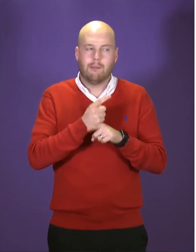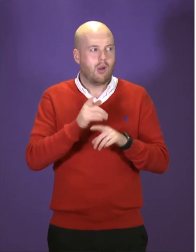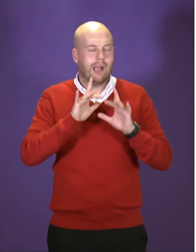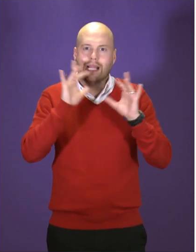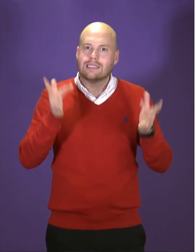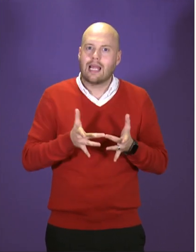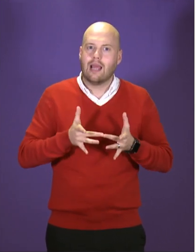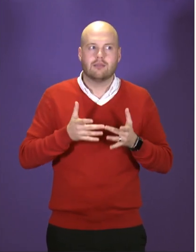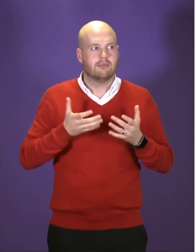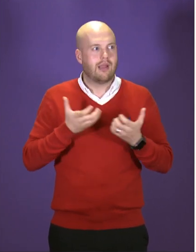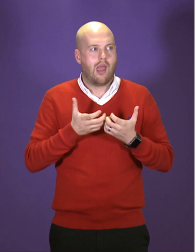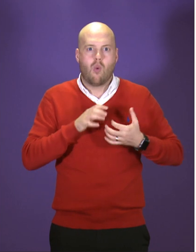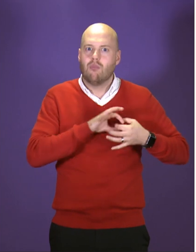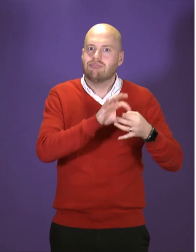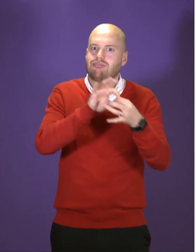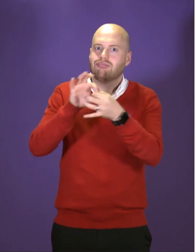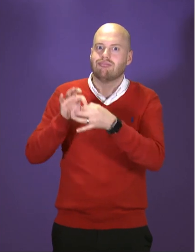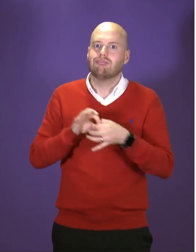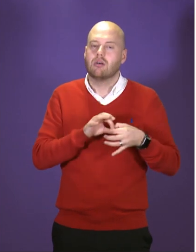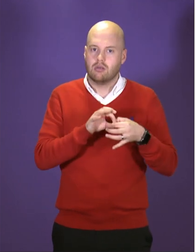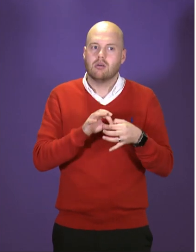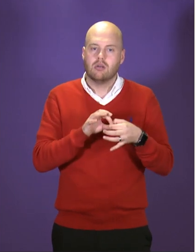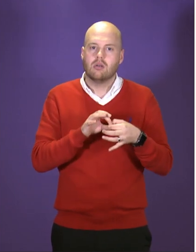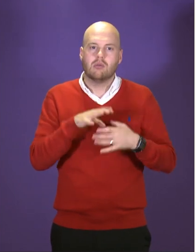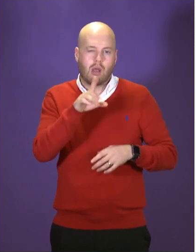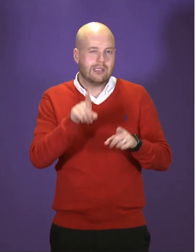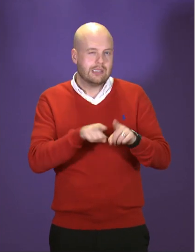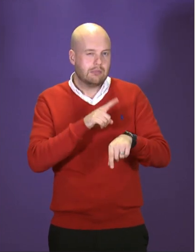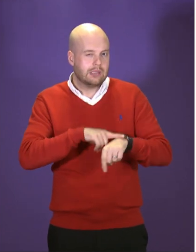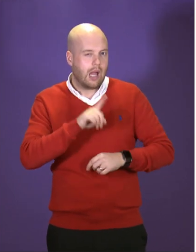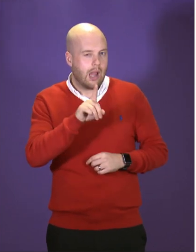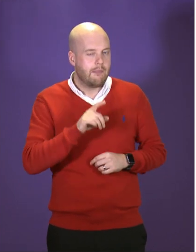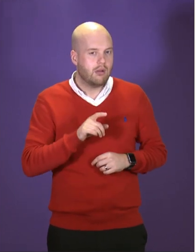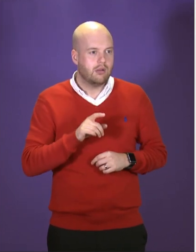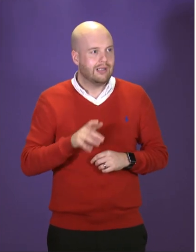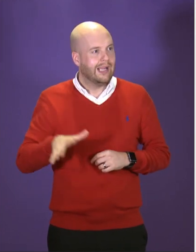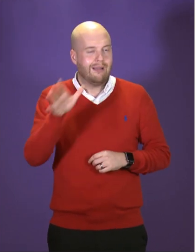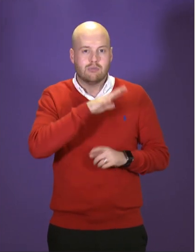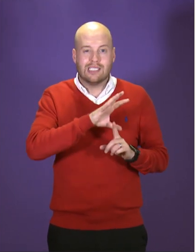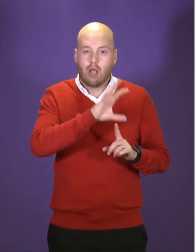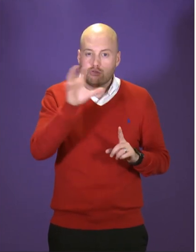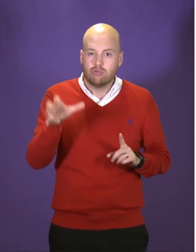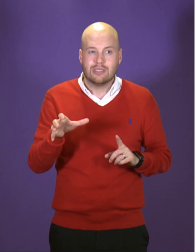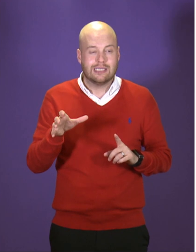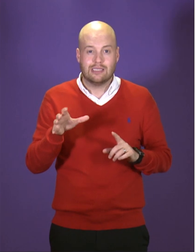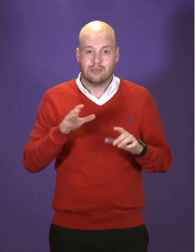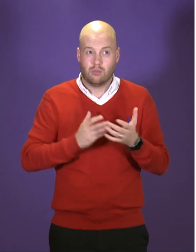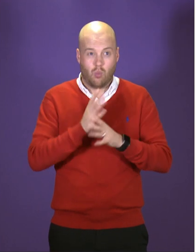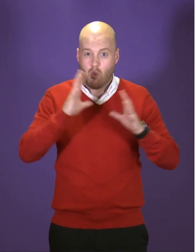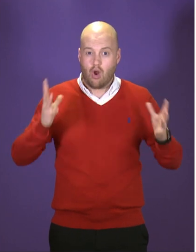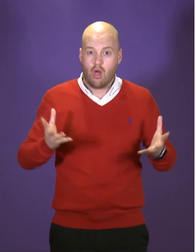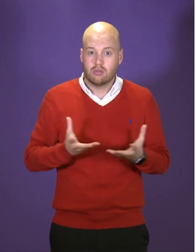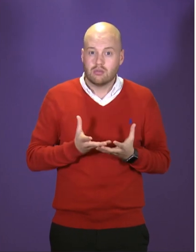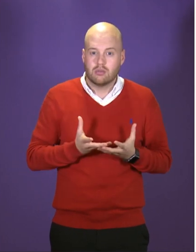together across the world. At the same time, every country, every city-state across the world feels